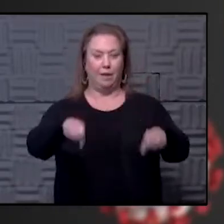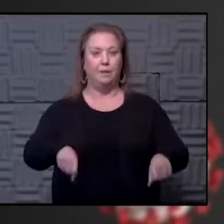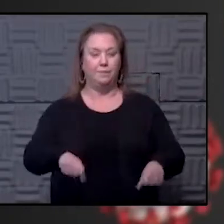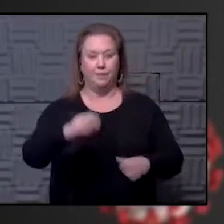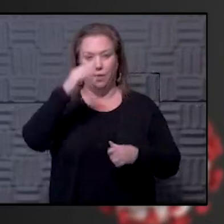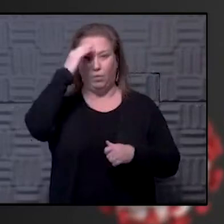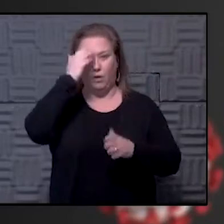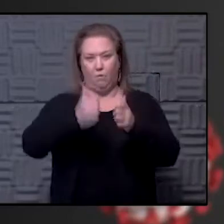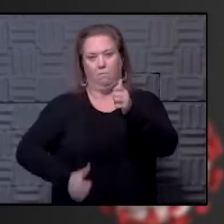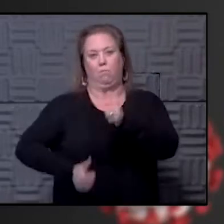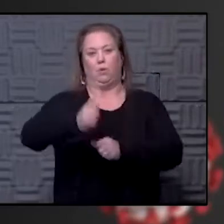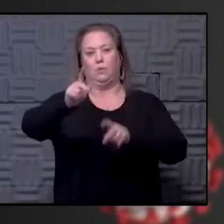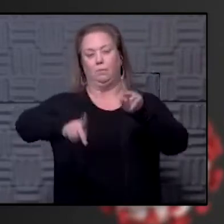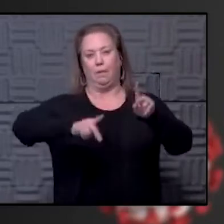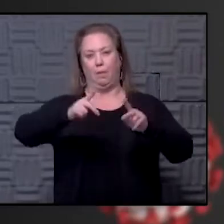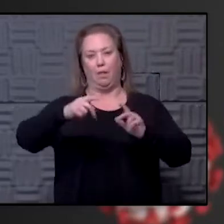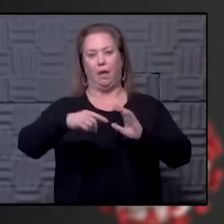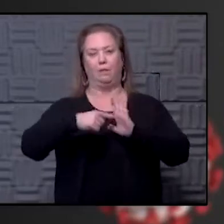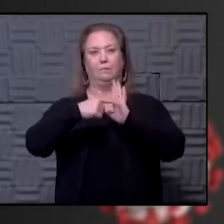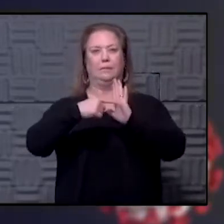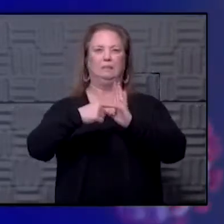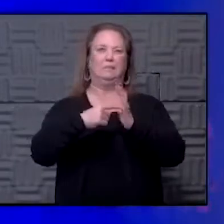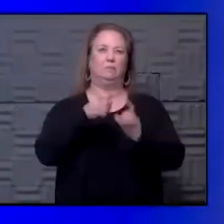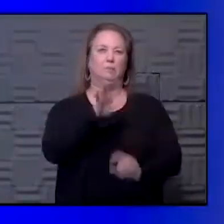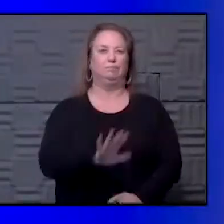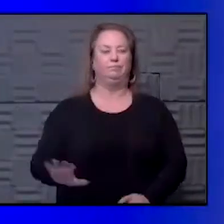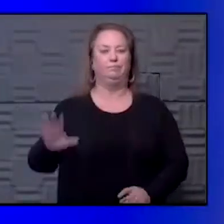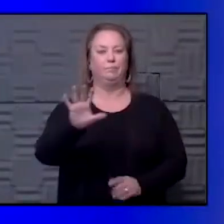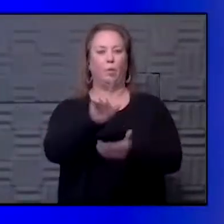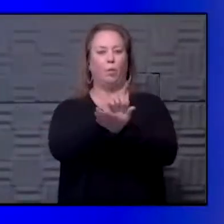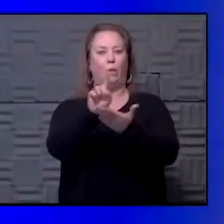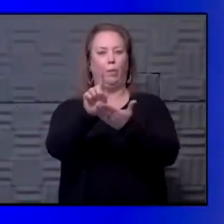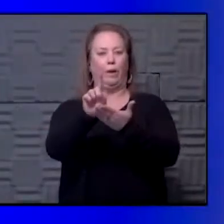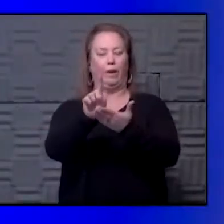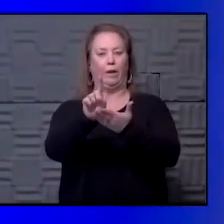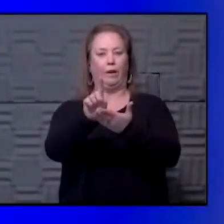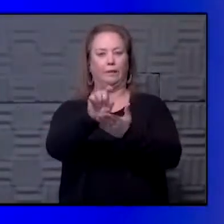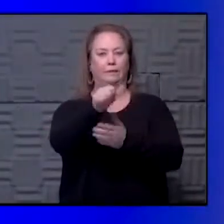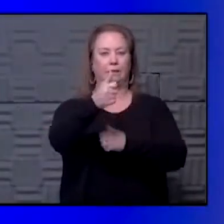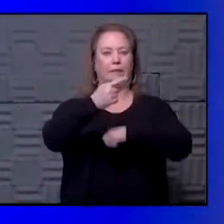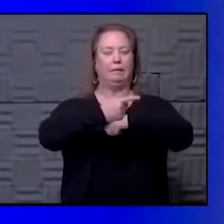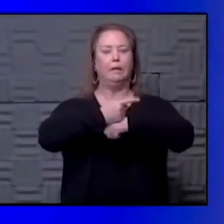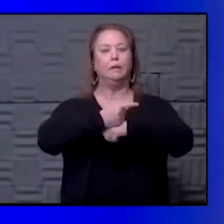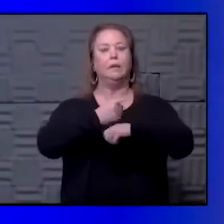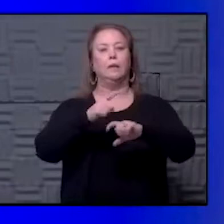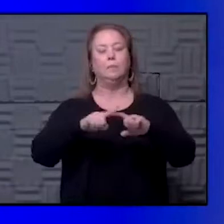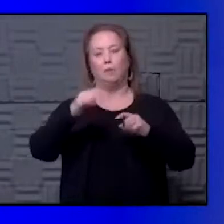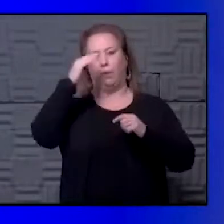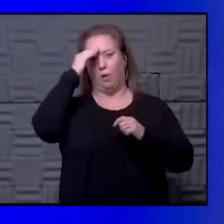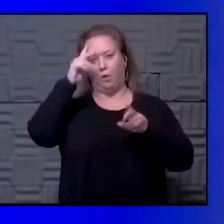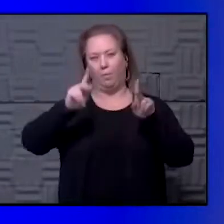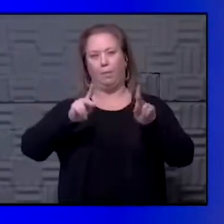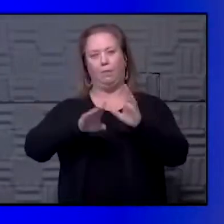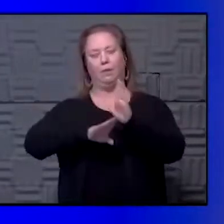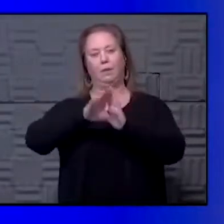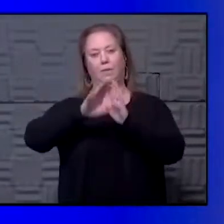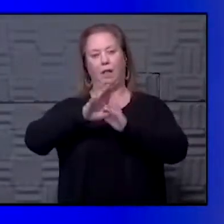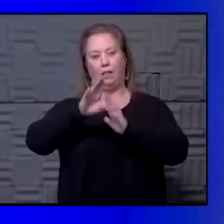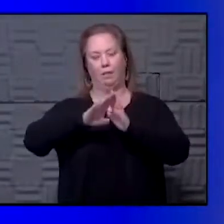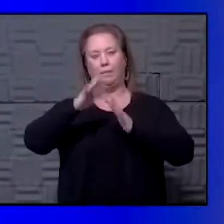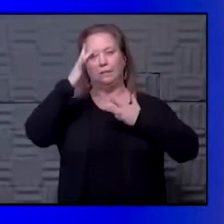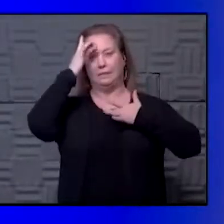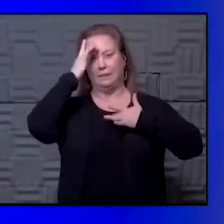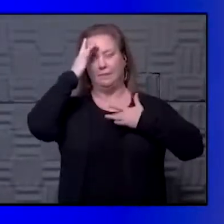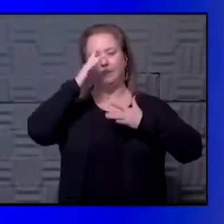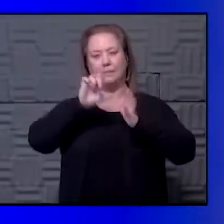We know a majority of the people are going to have symptoms by, a week, 10 days. But we know that people can develop symptoms later